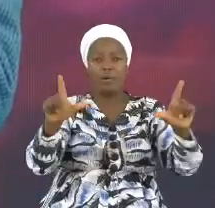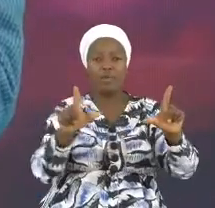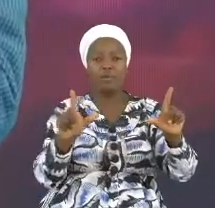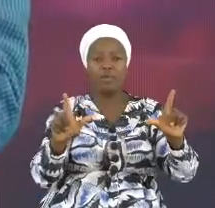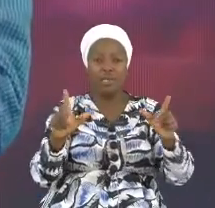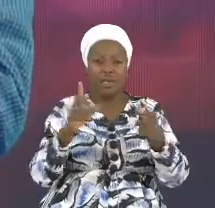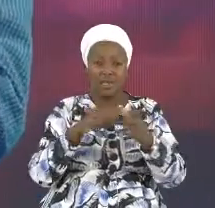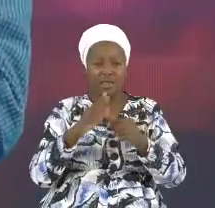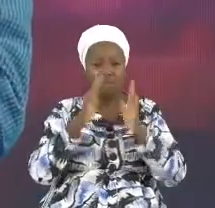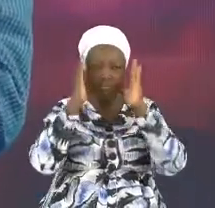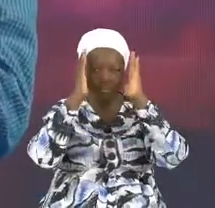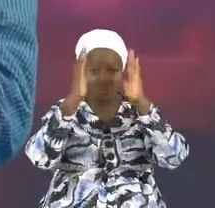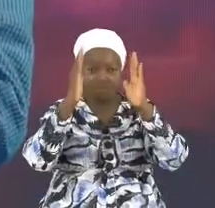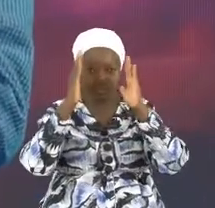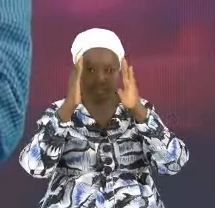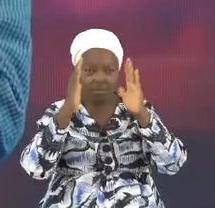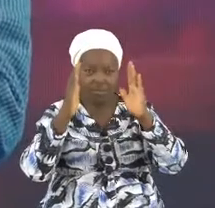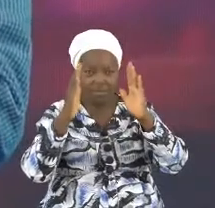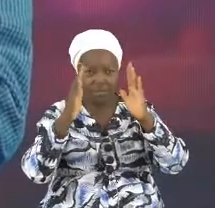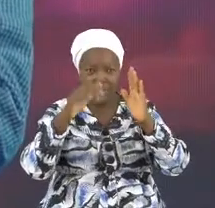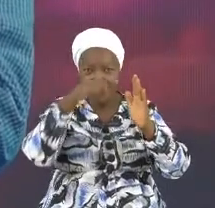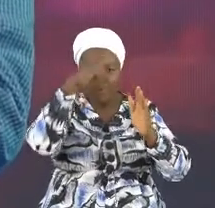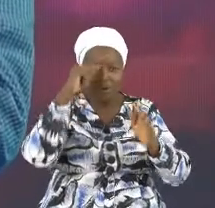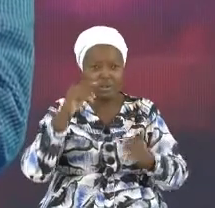because they wanted to catch.